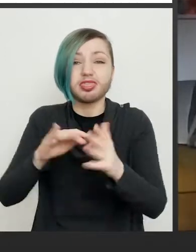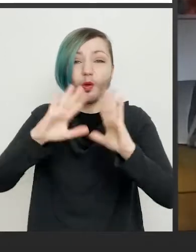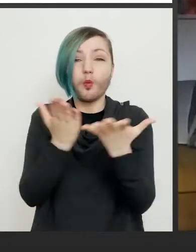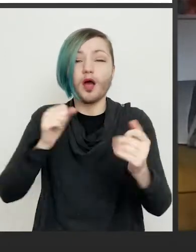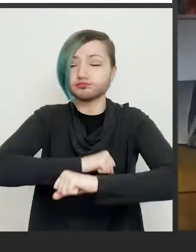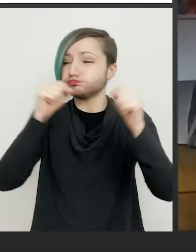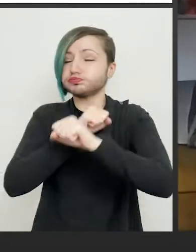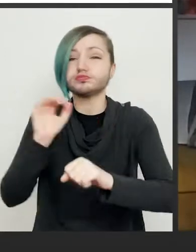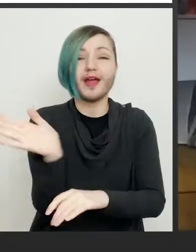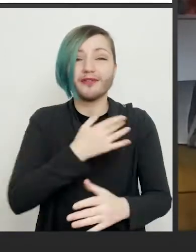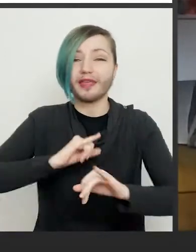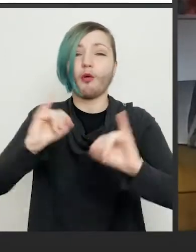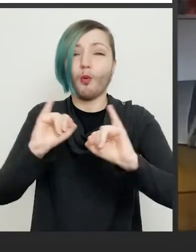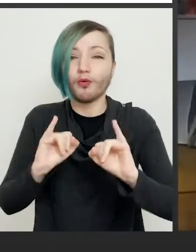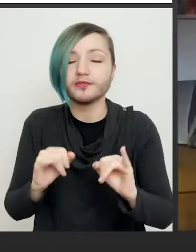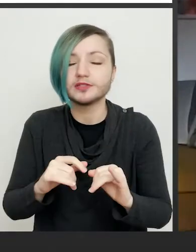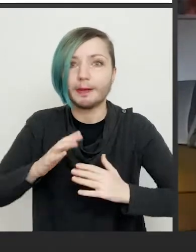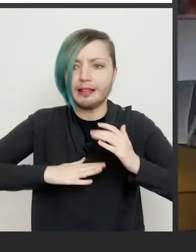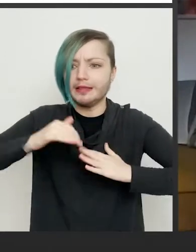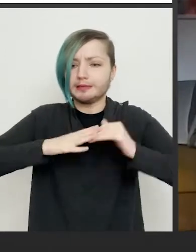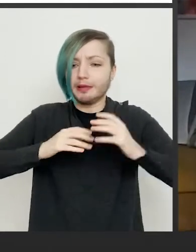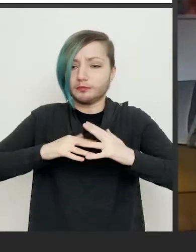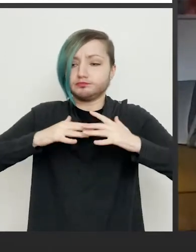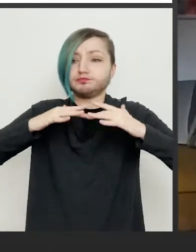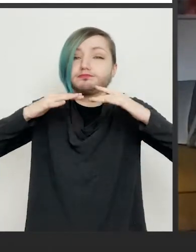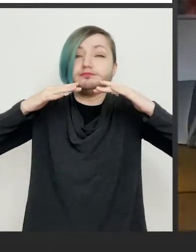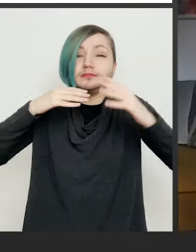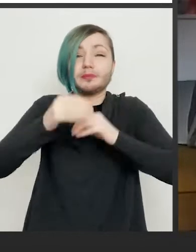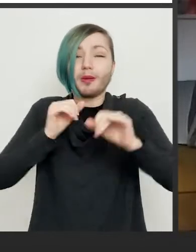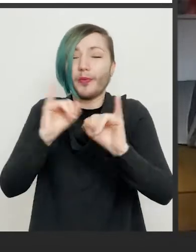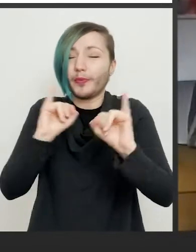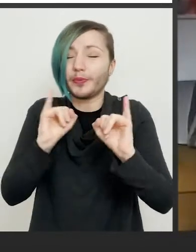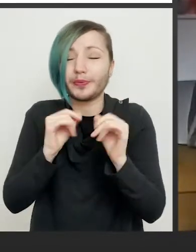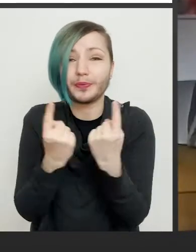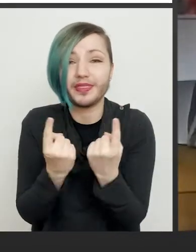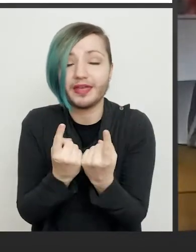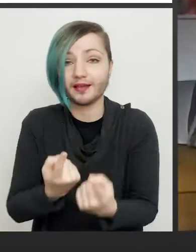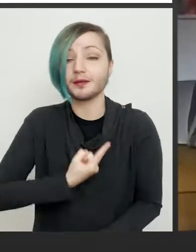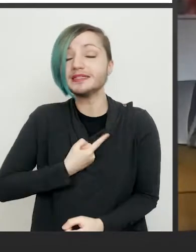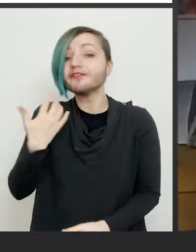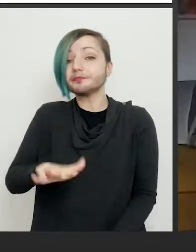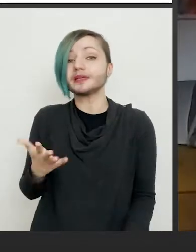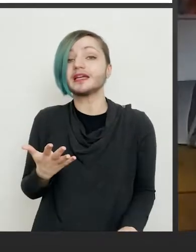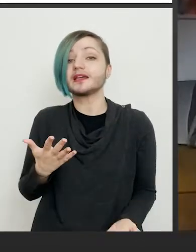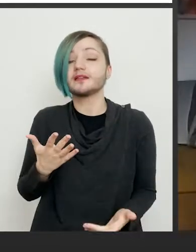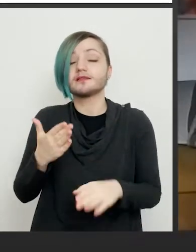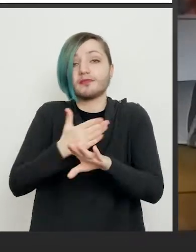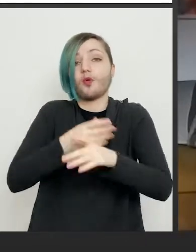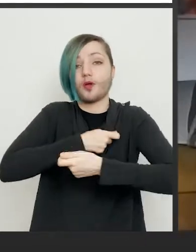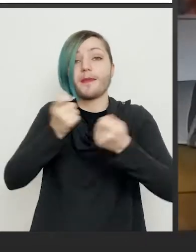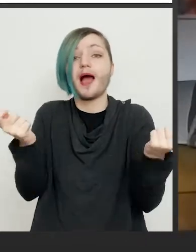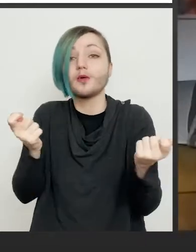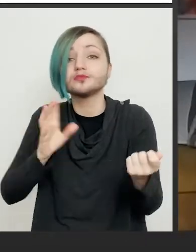bad. And, you really hype it up to be this really difficult thing. And I definitely did that when I was coming out